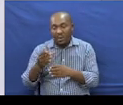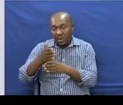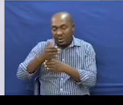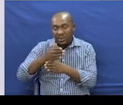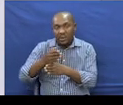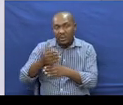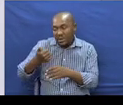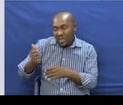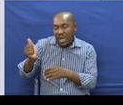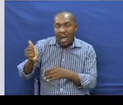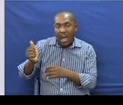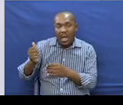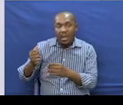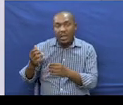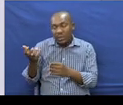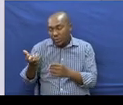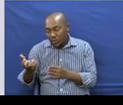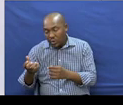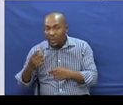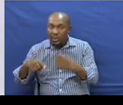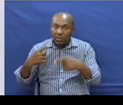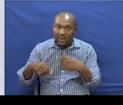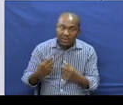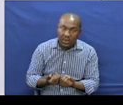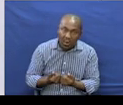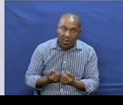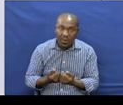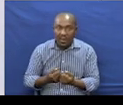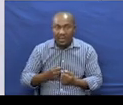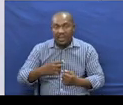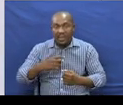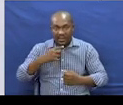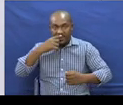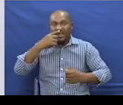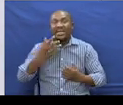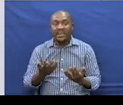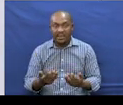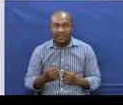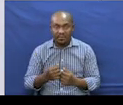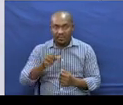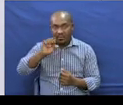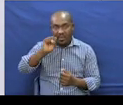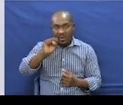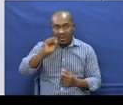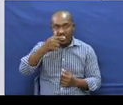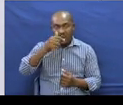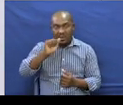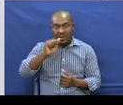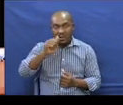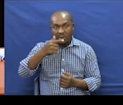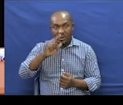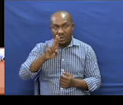economic status. So in a democratic state, all people, whether leaders or the